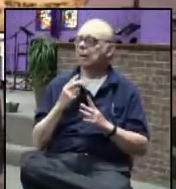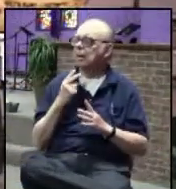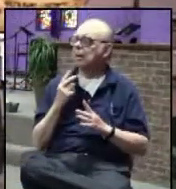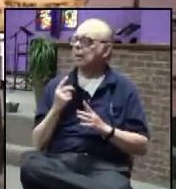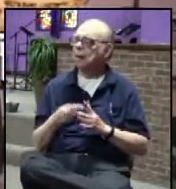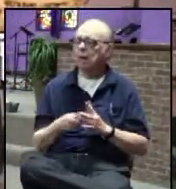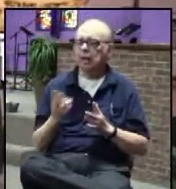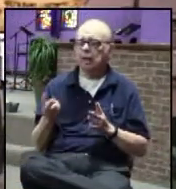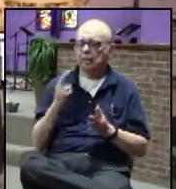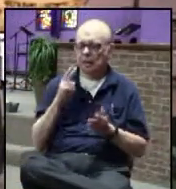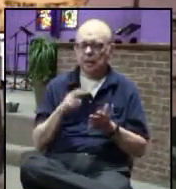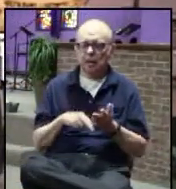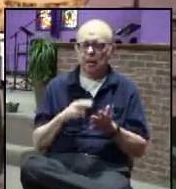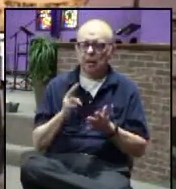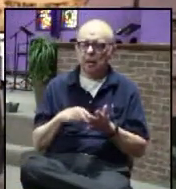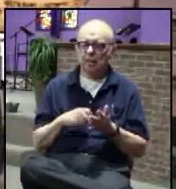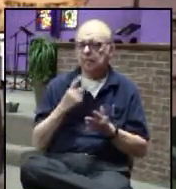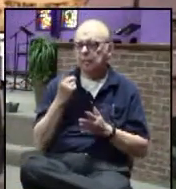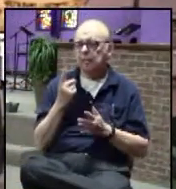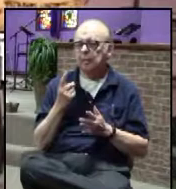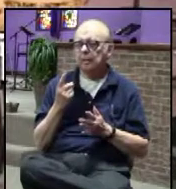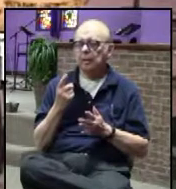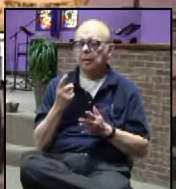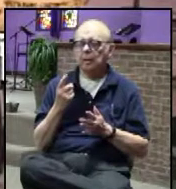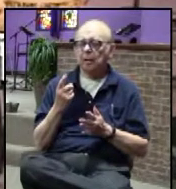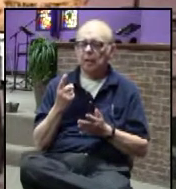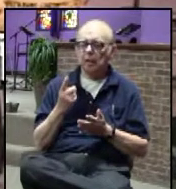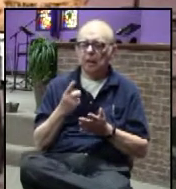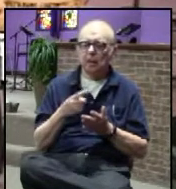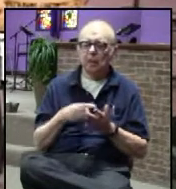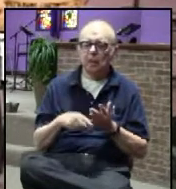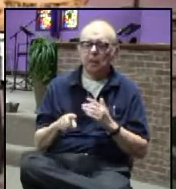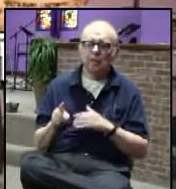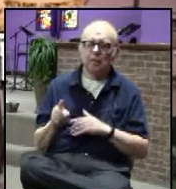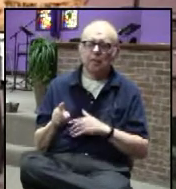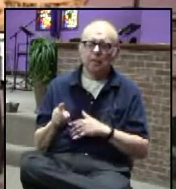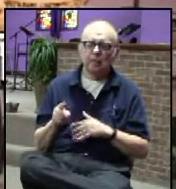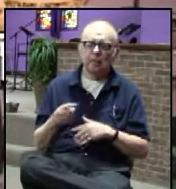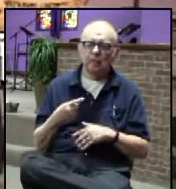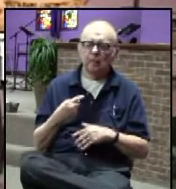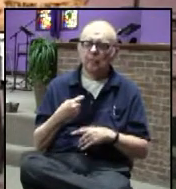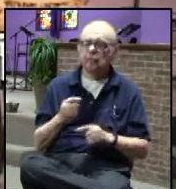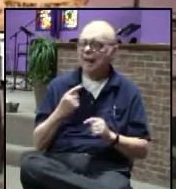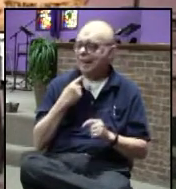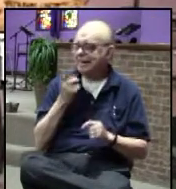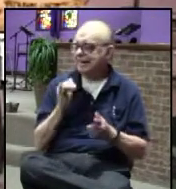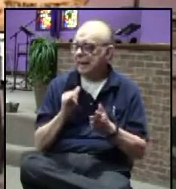start reading and start understanding what it is that they're trying to say here.